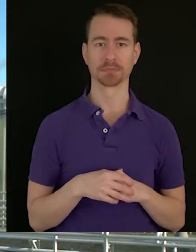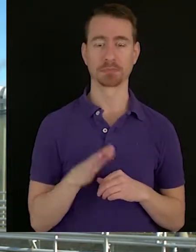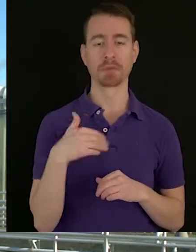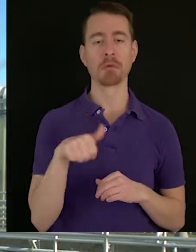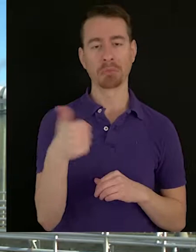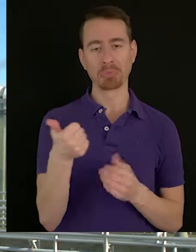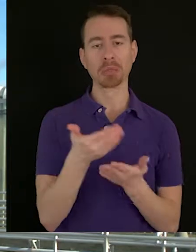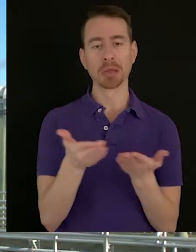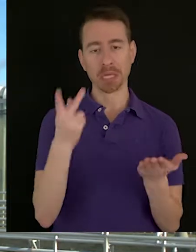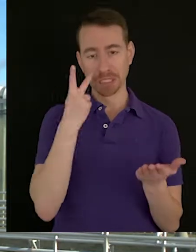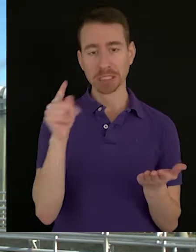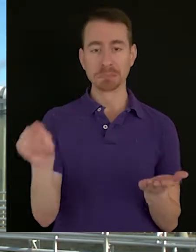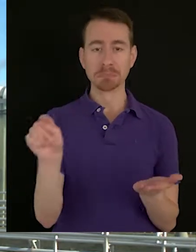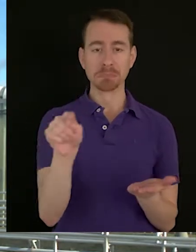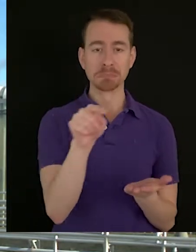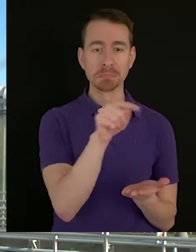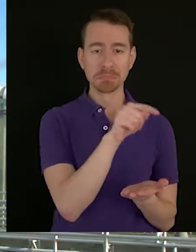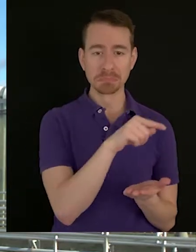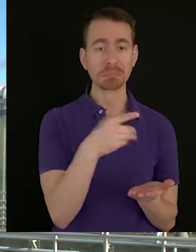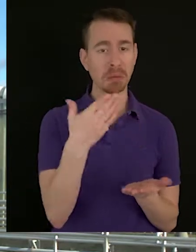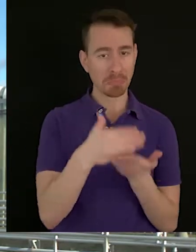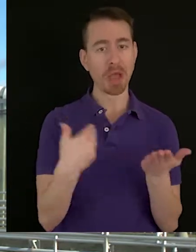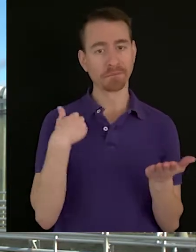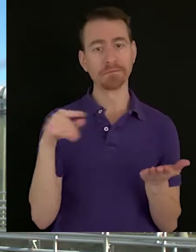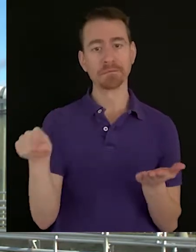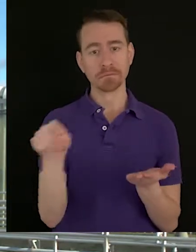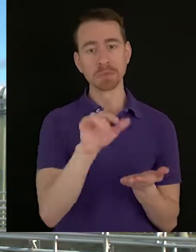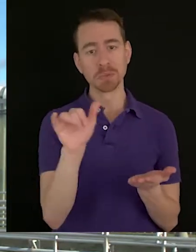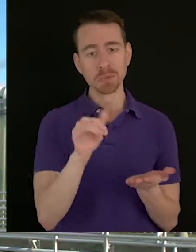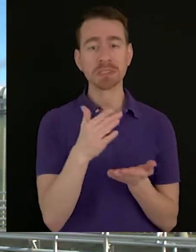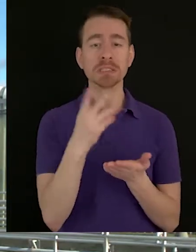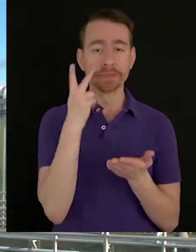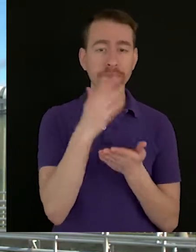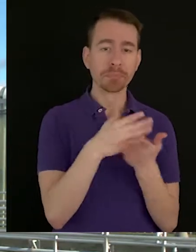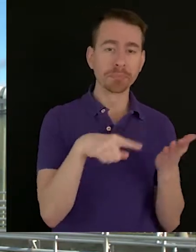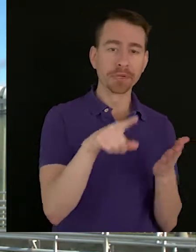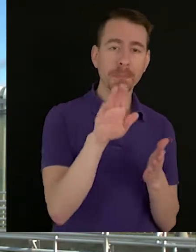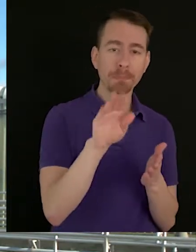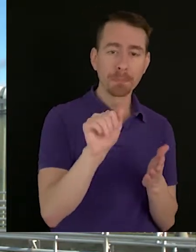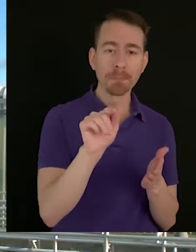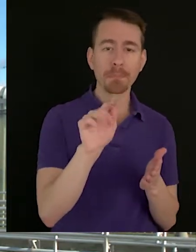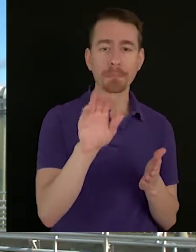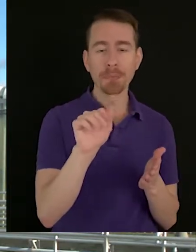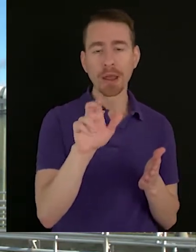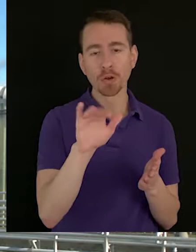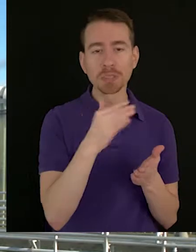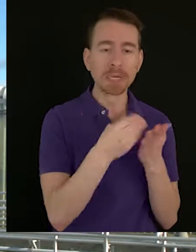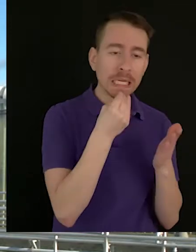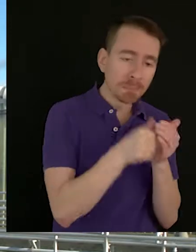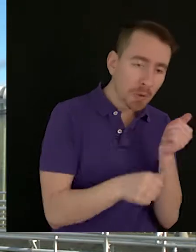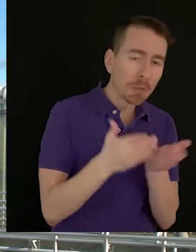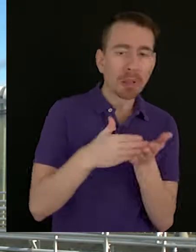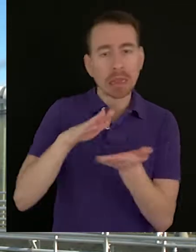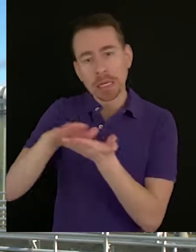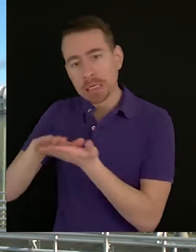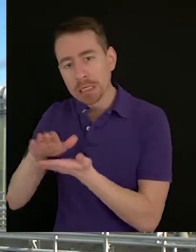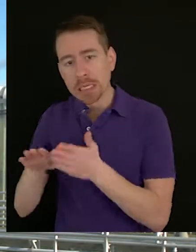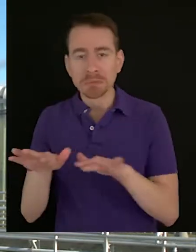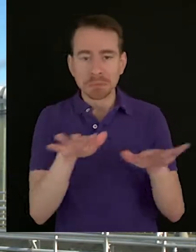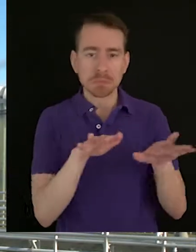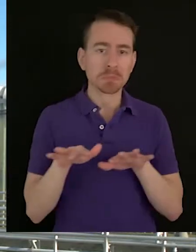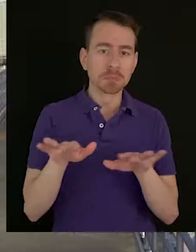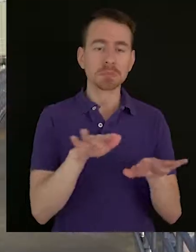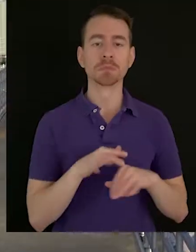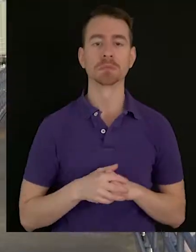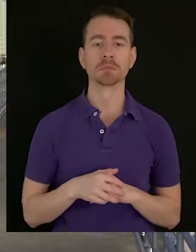air. The air is then heated and released into the bottom of these tanks through big diffusers. The hot air is then activating special